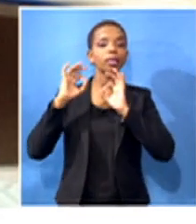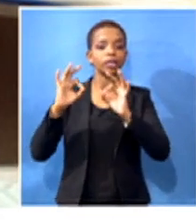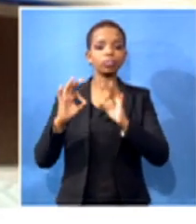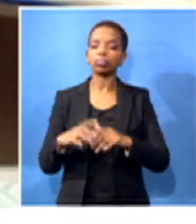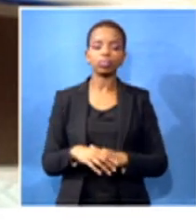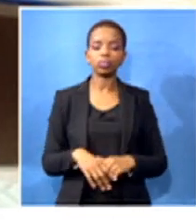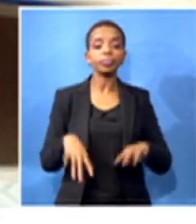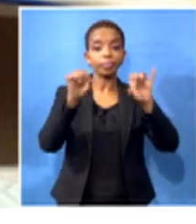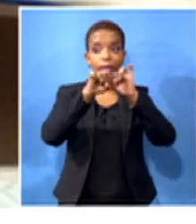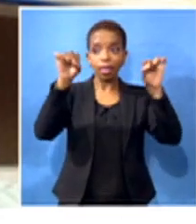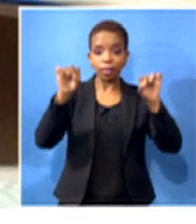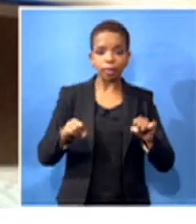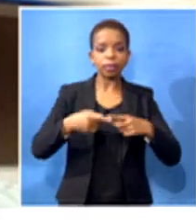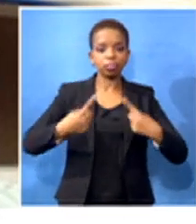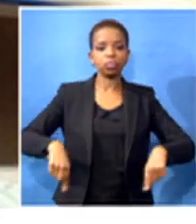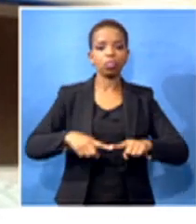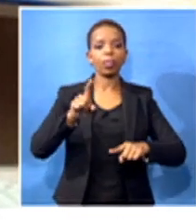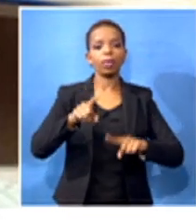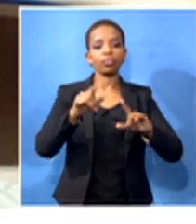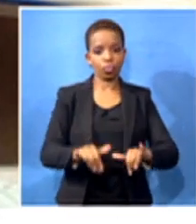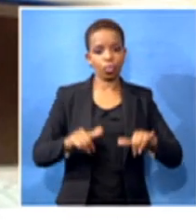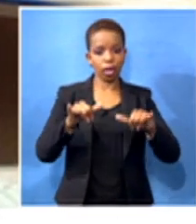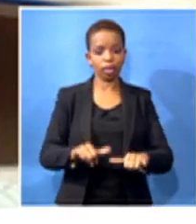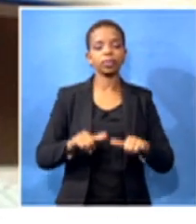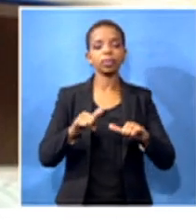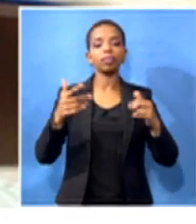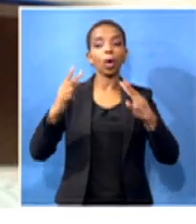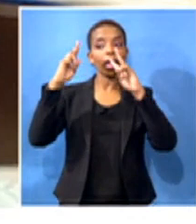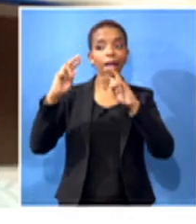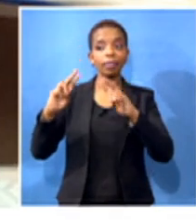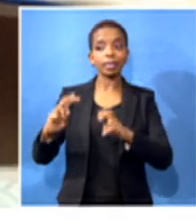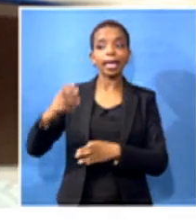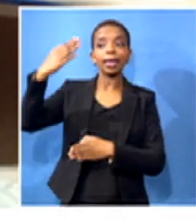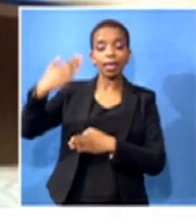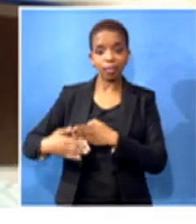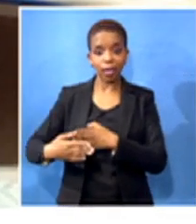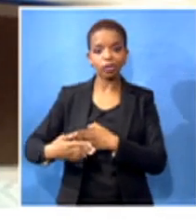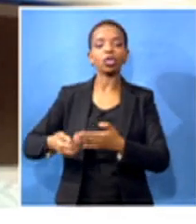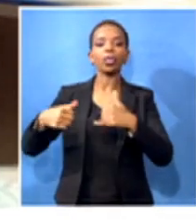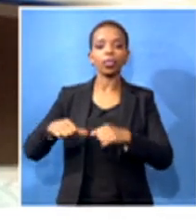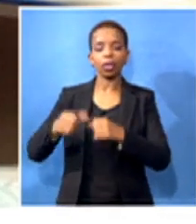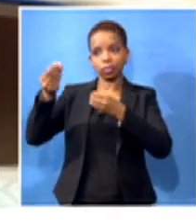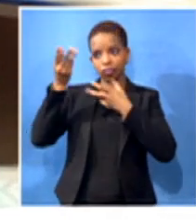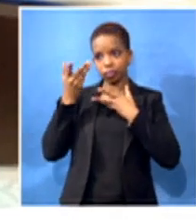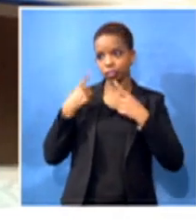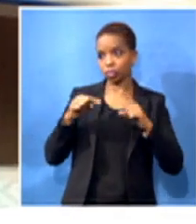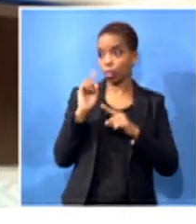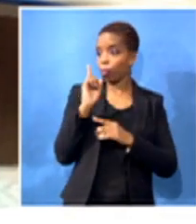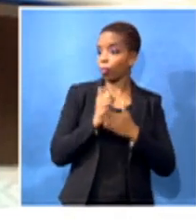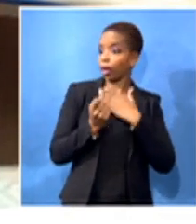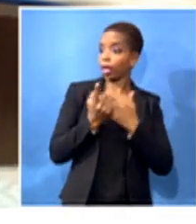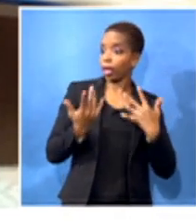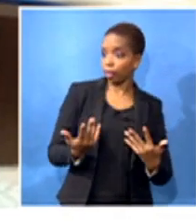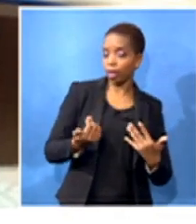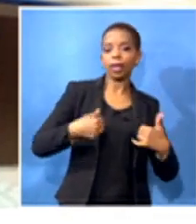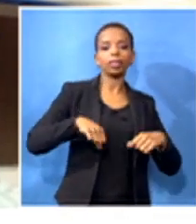wait for the findings of the investigation, which will then tell us what exactly happened. And from there, we can take the